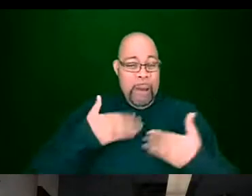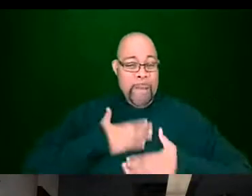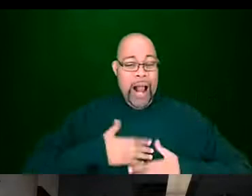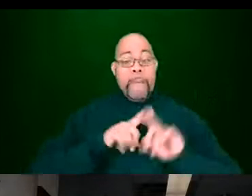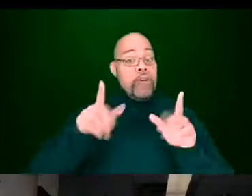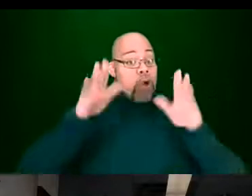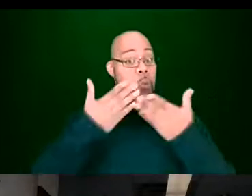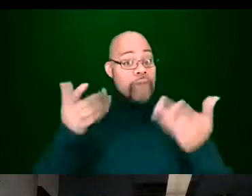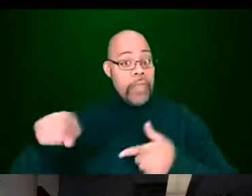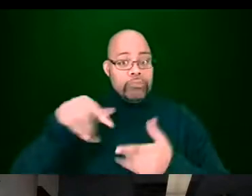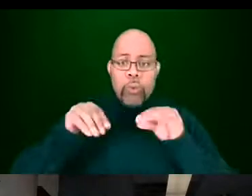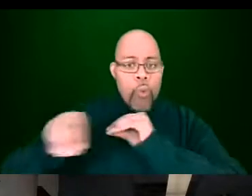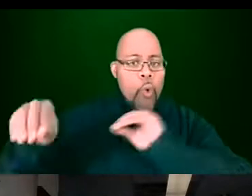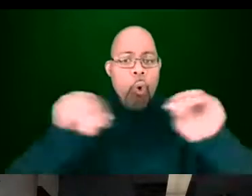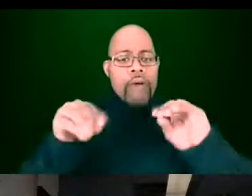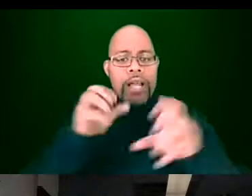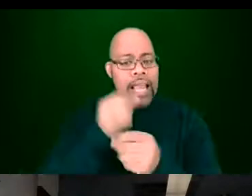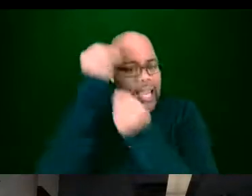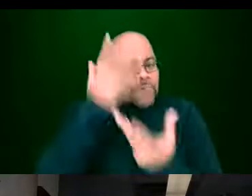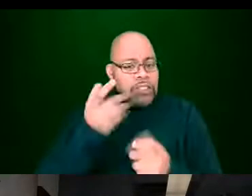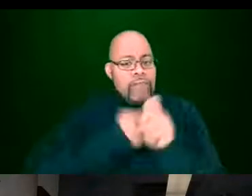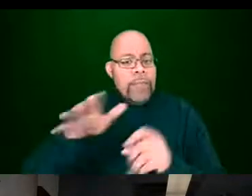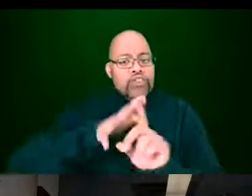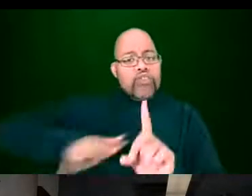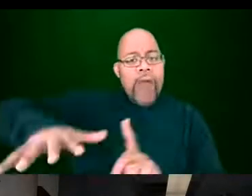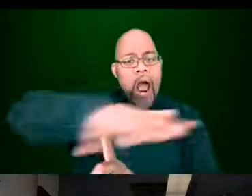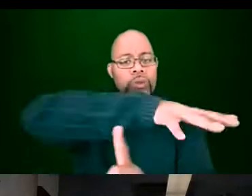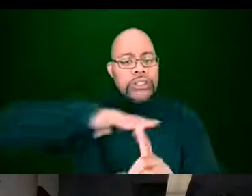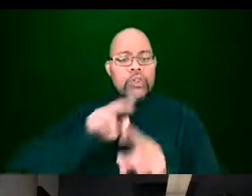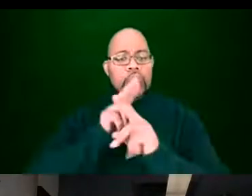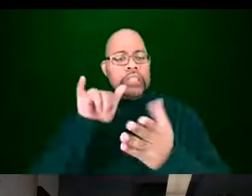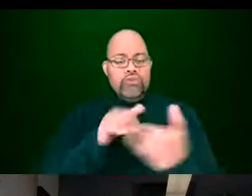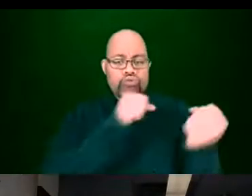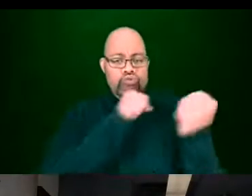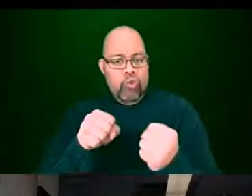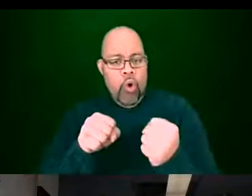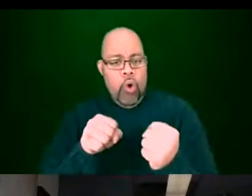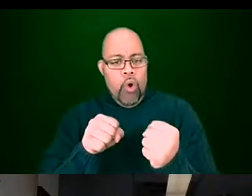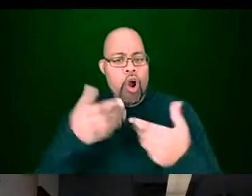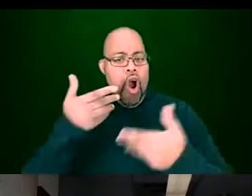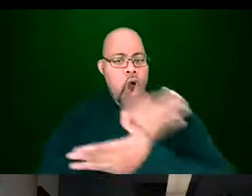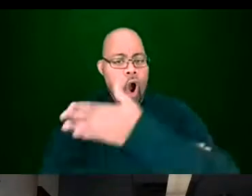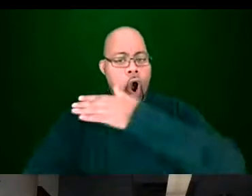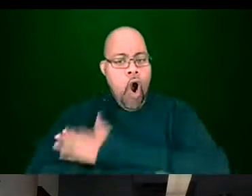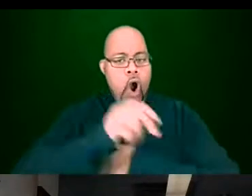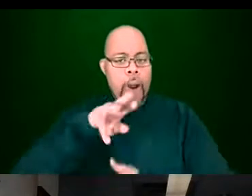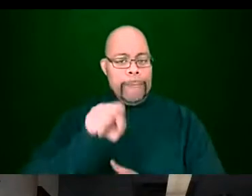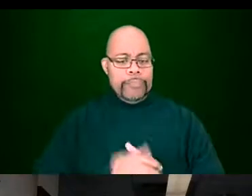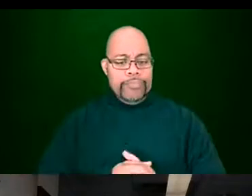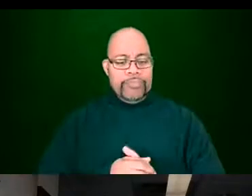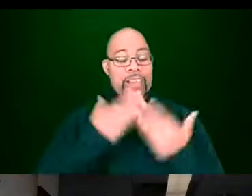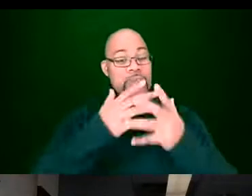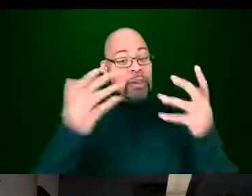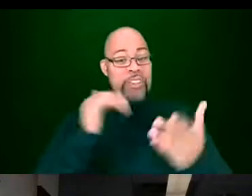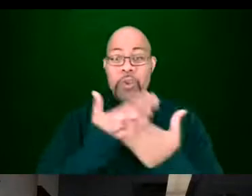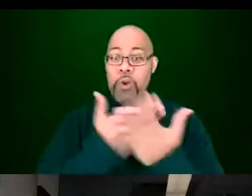great way for them to get around and get information from their surroundings using those strong, strong arms. Awesome. Thank you so much. That's a